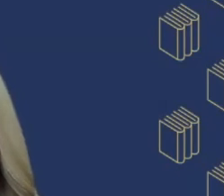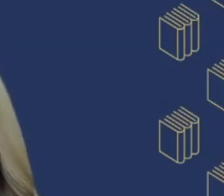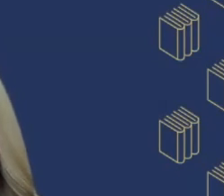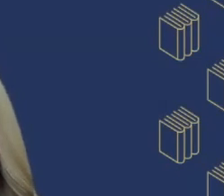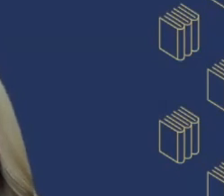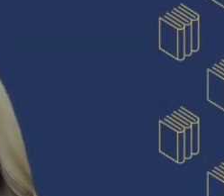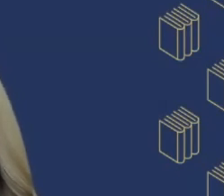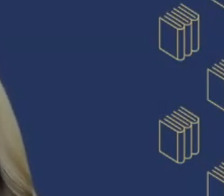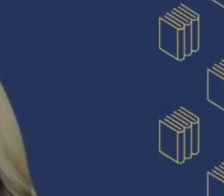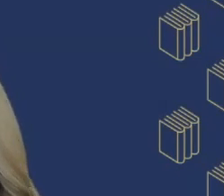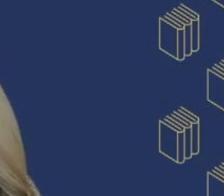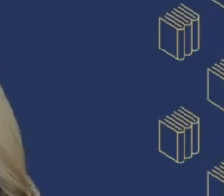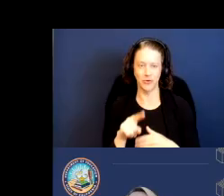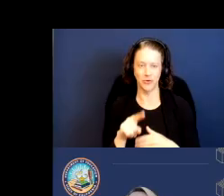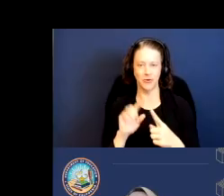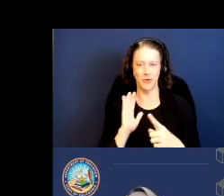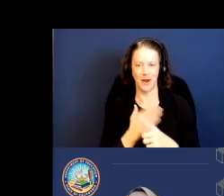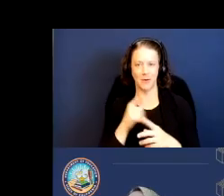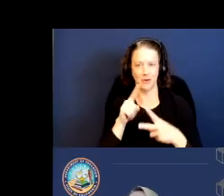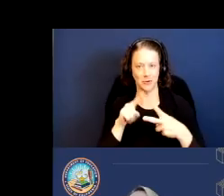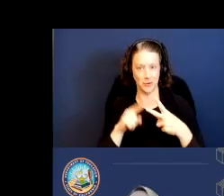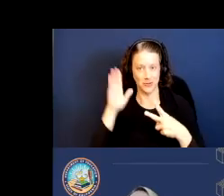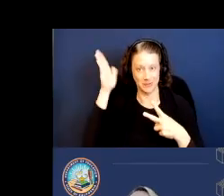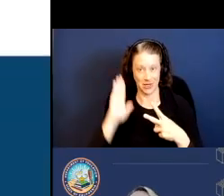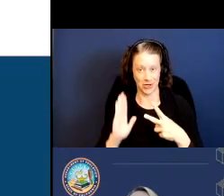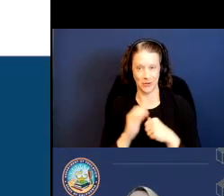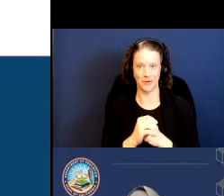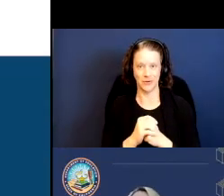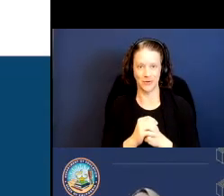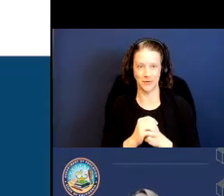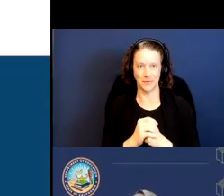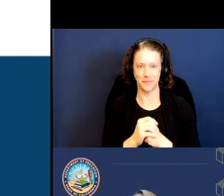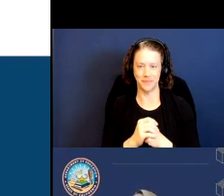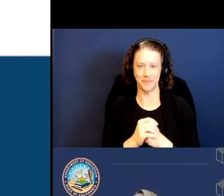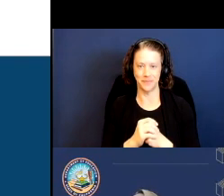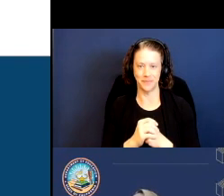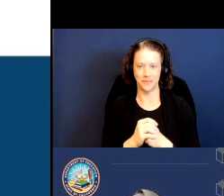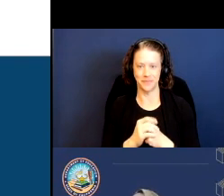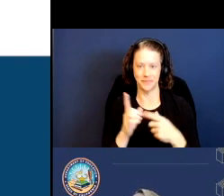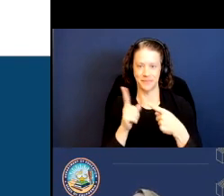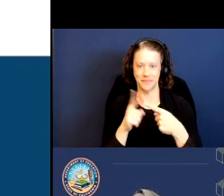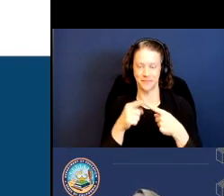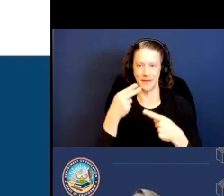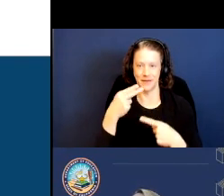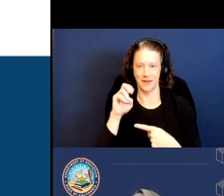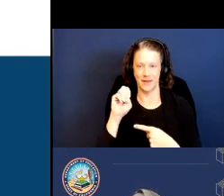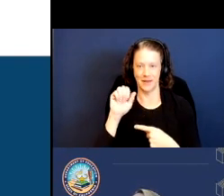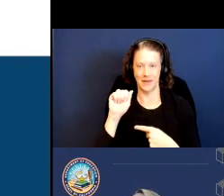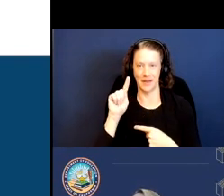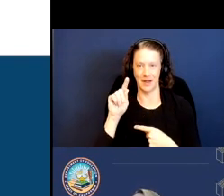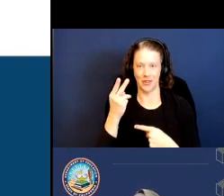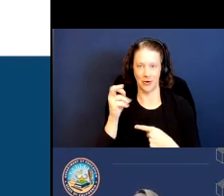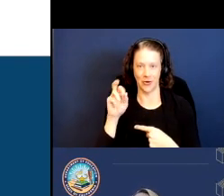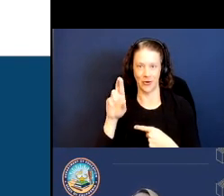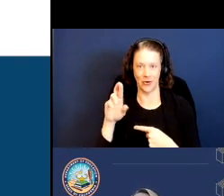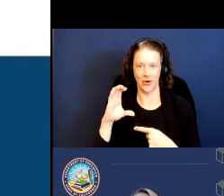introduce you to our two speakers. They are Heather Calomese, who is